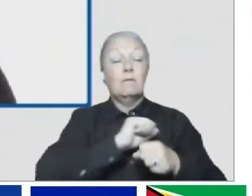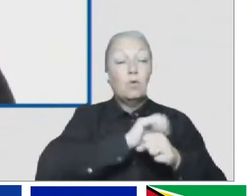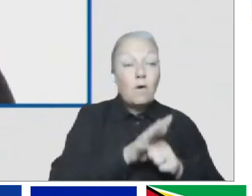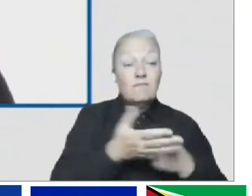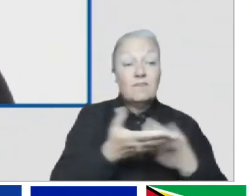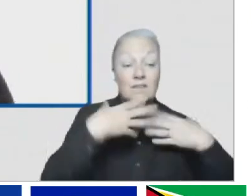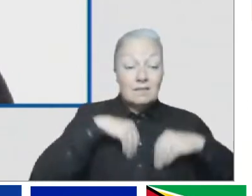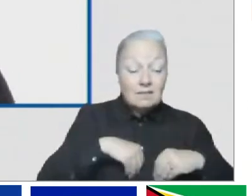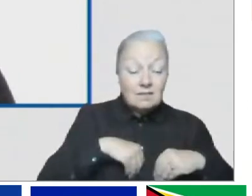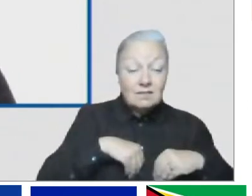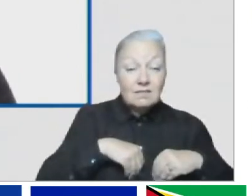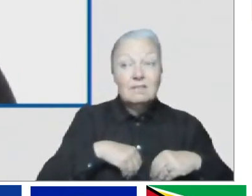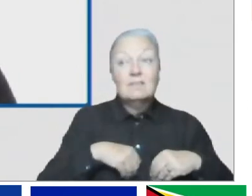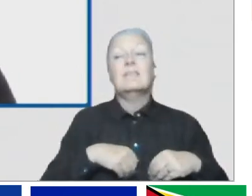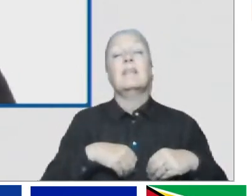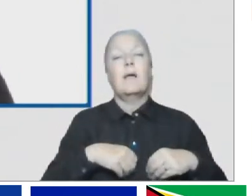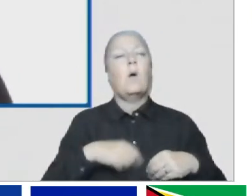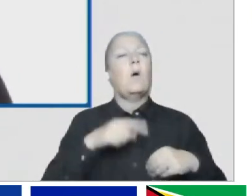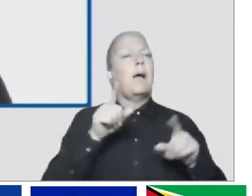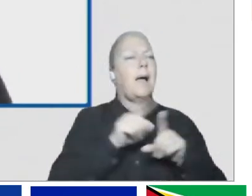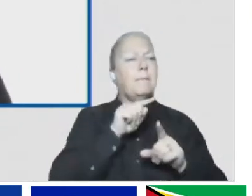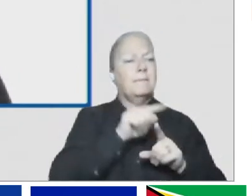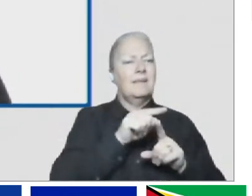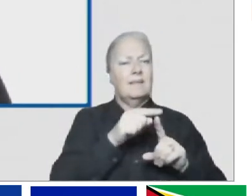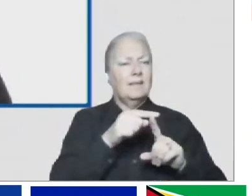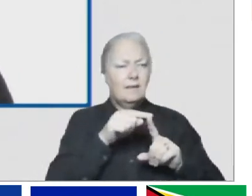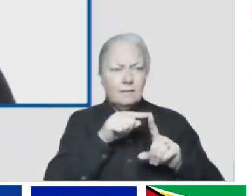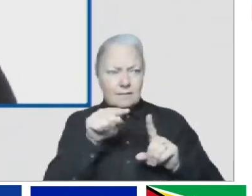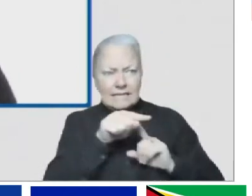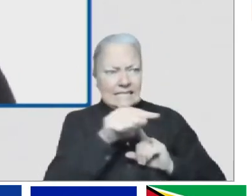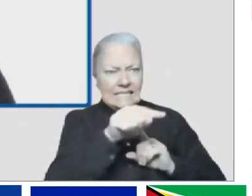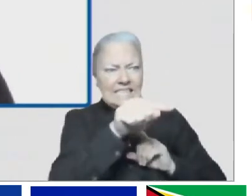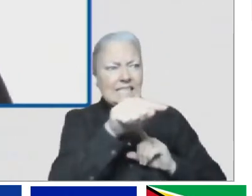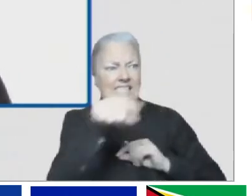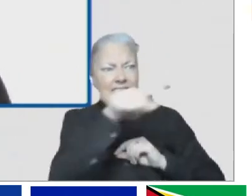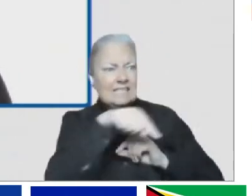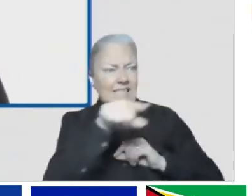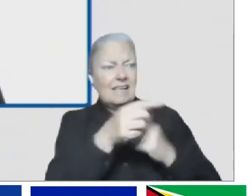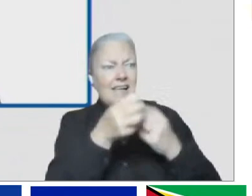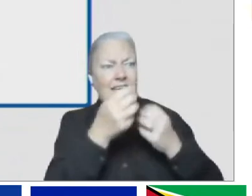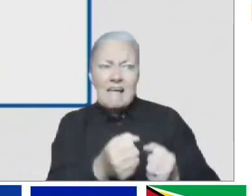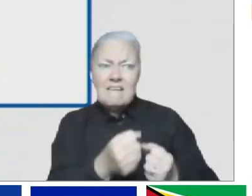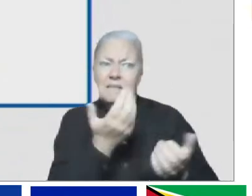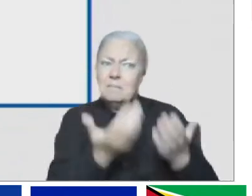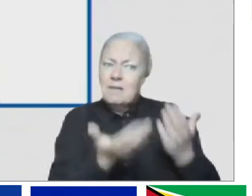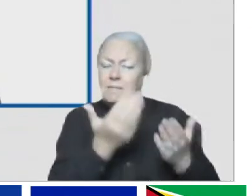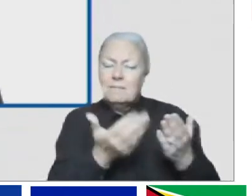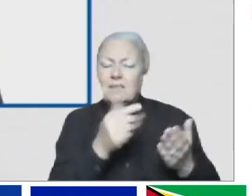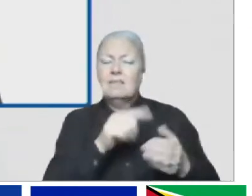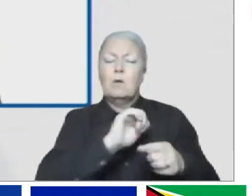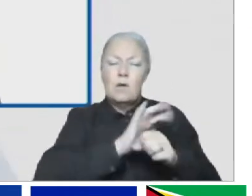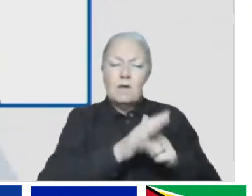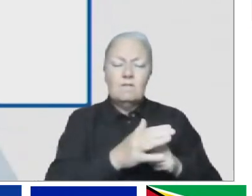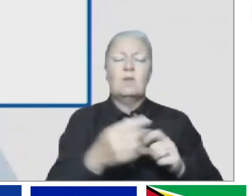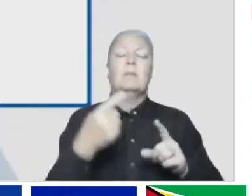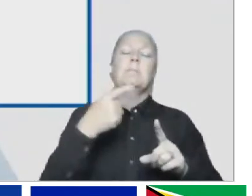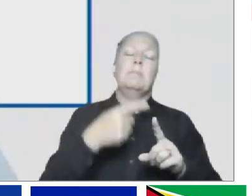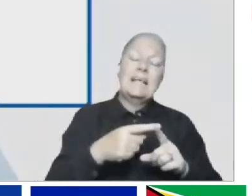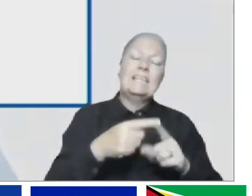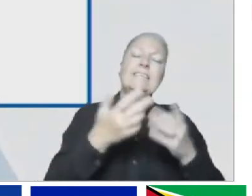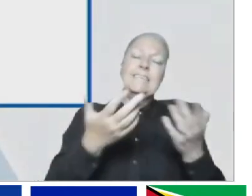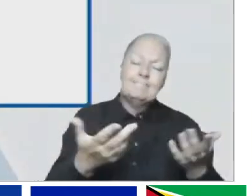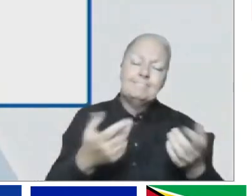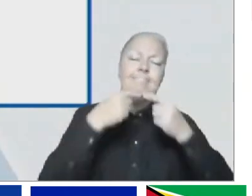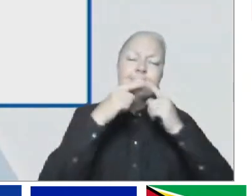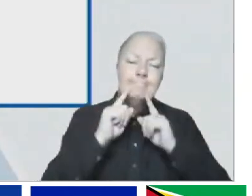recoveries, source areas, whether imported or locally, and status of quarantine and isolation